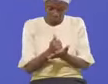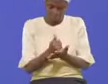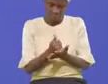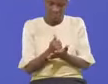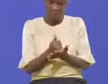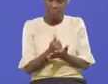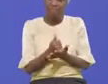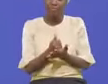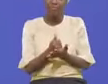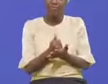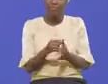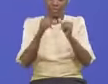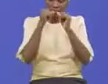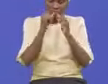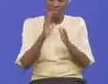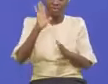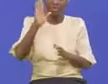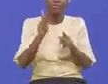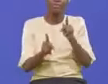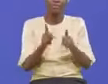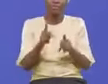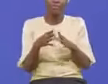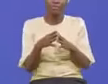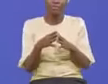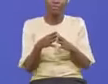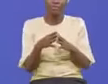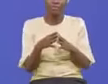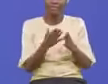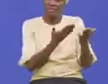gbe Ira wo dukwa.